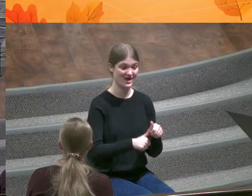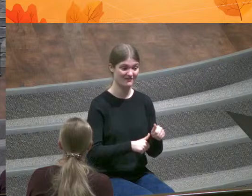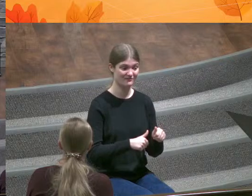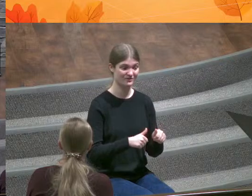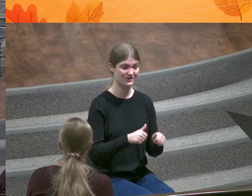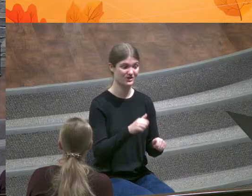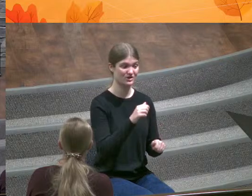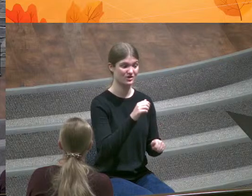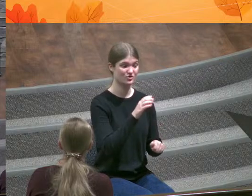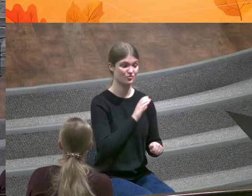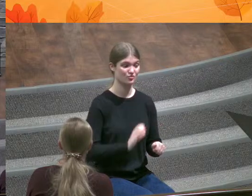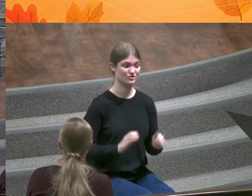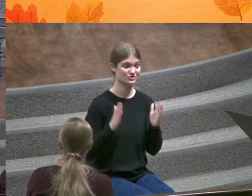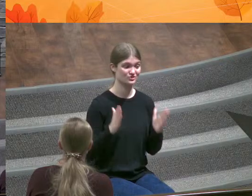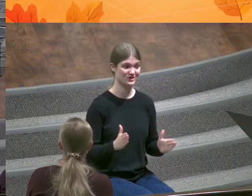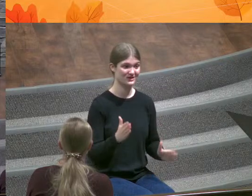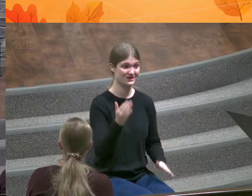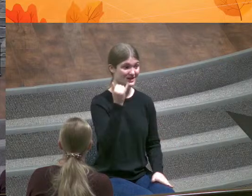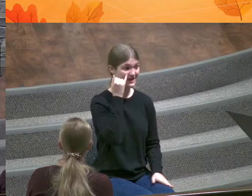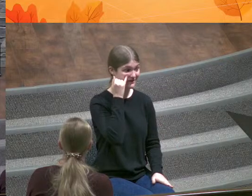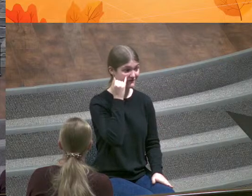if he or she will take of that.